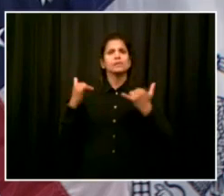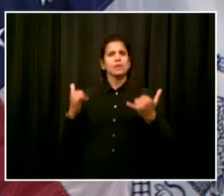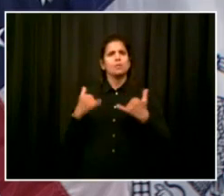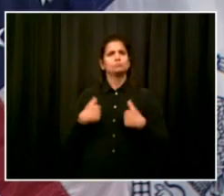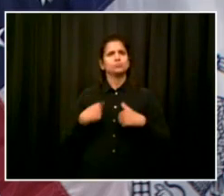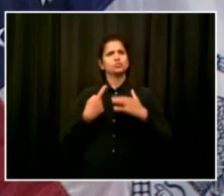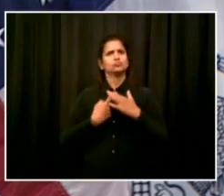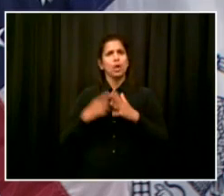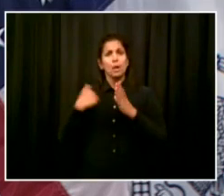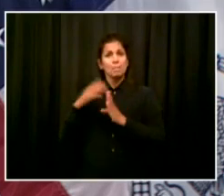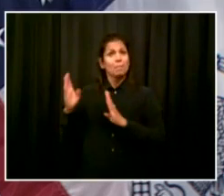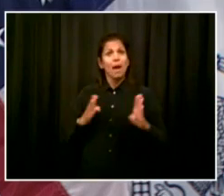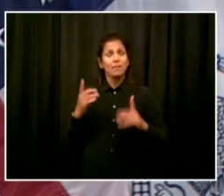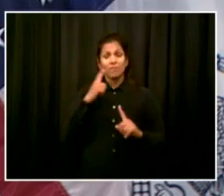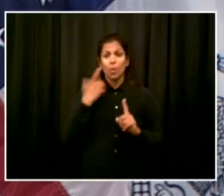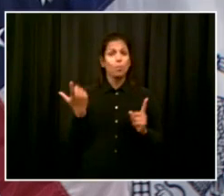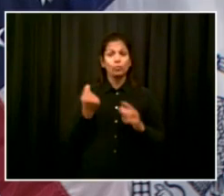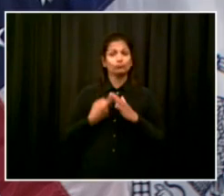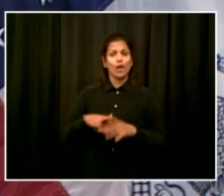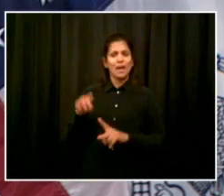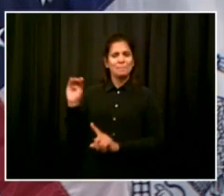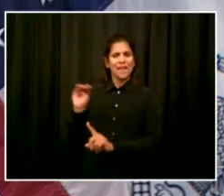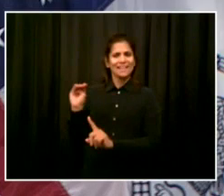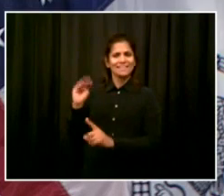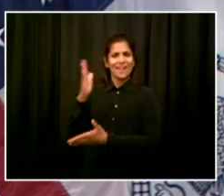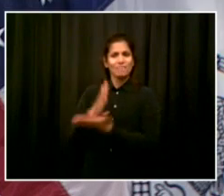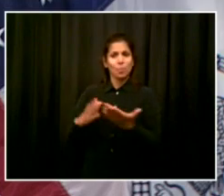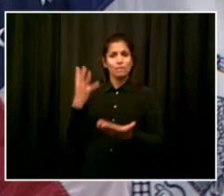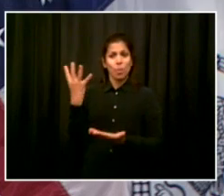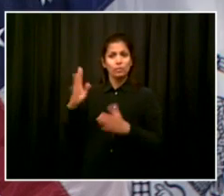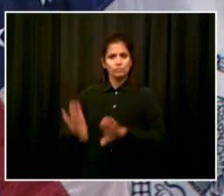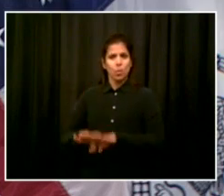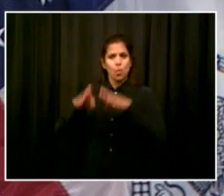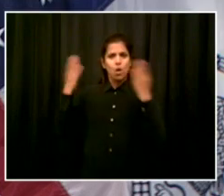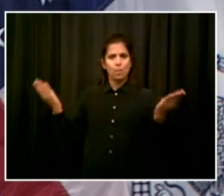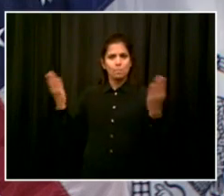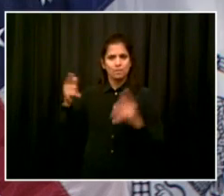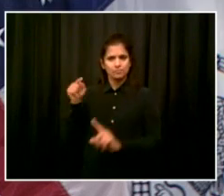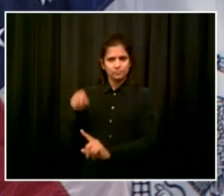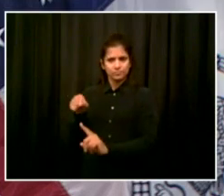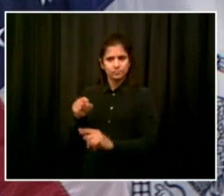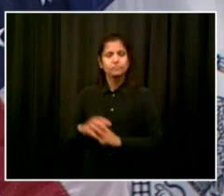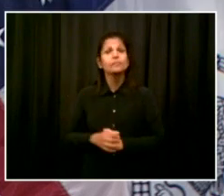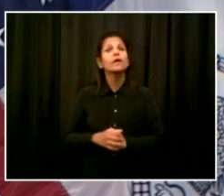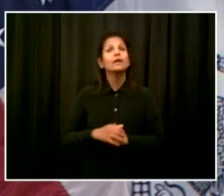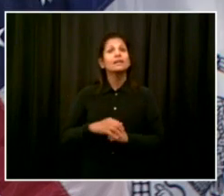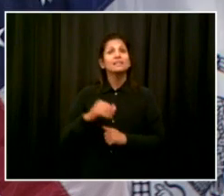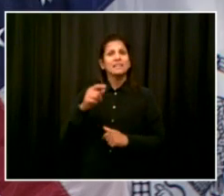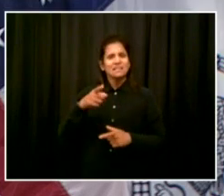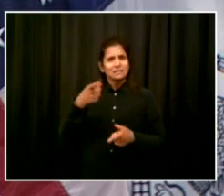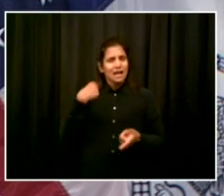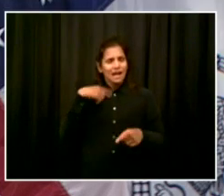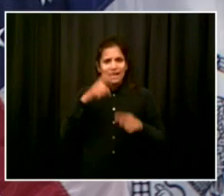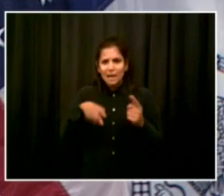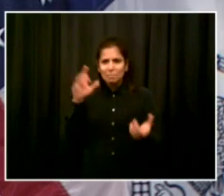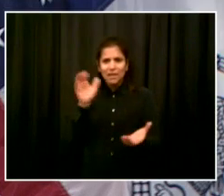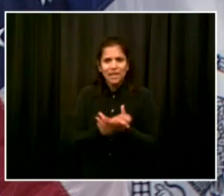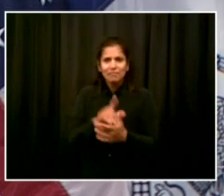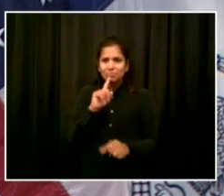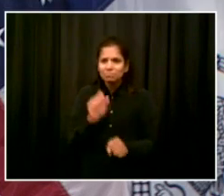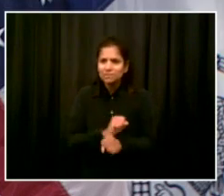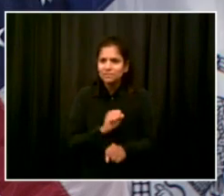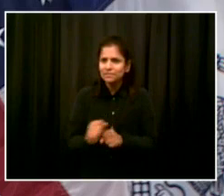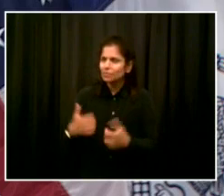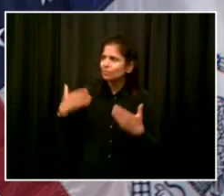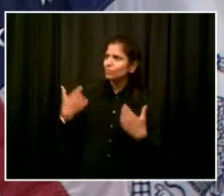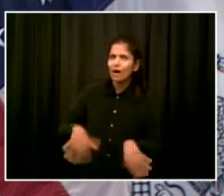So Monday, phase 4, what a striking reality. After everything we went through again in March and April, all the pain, all the challenges, all